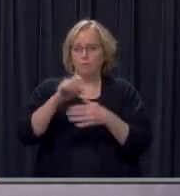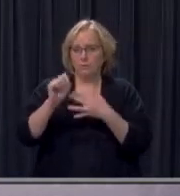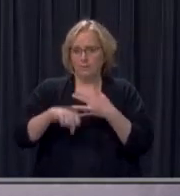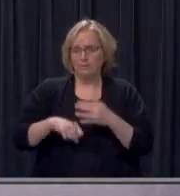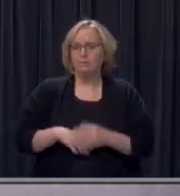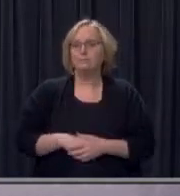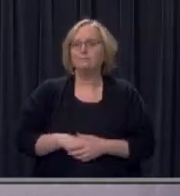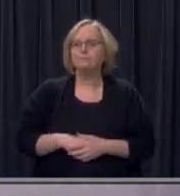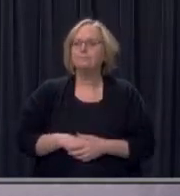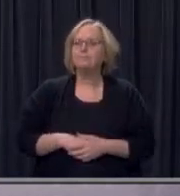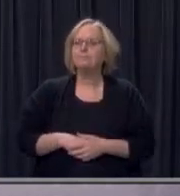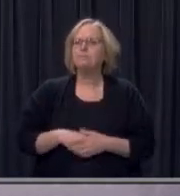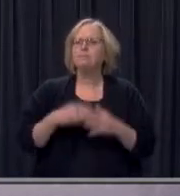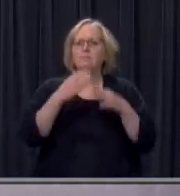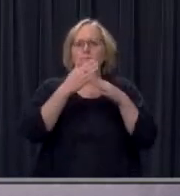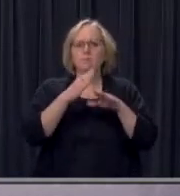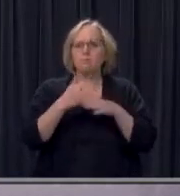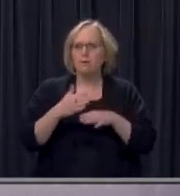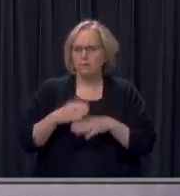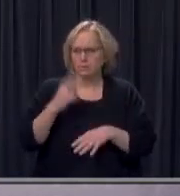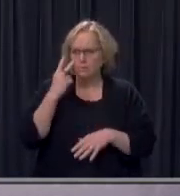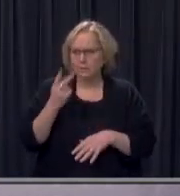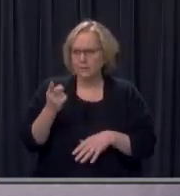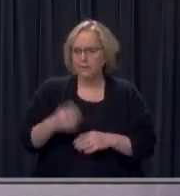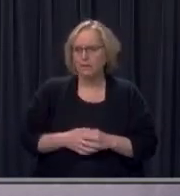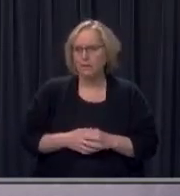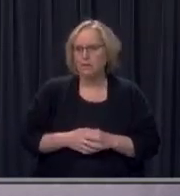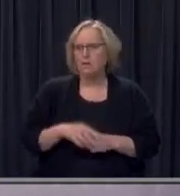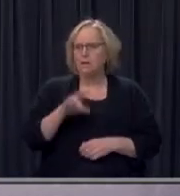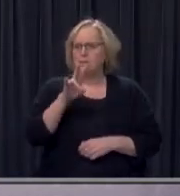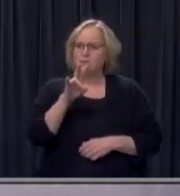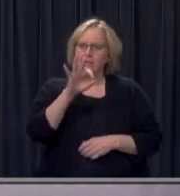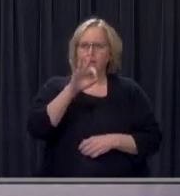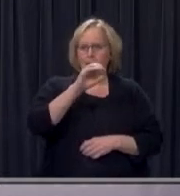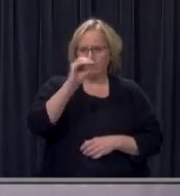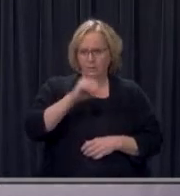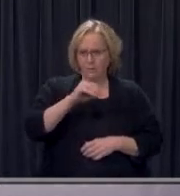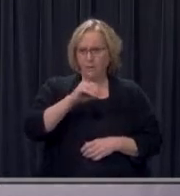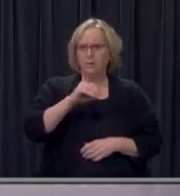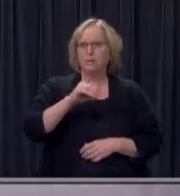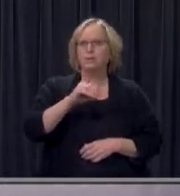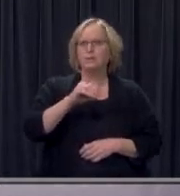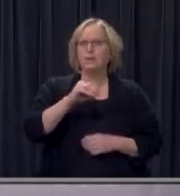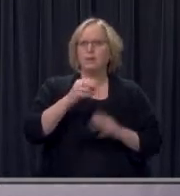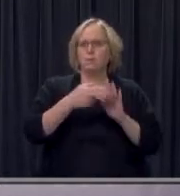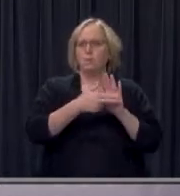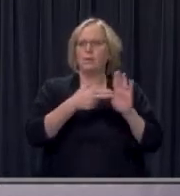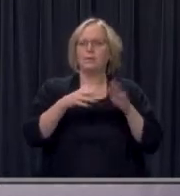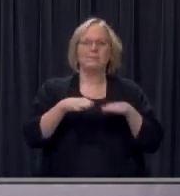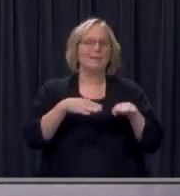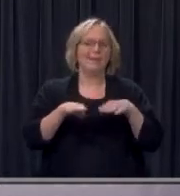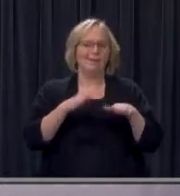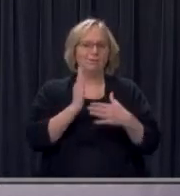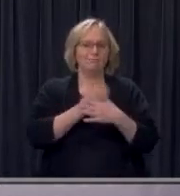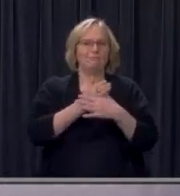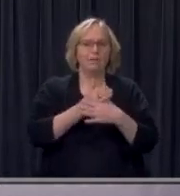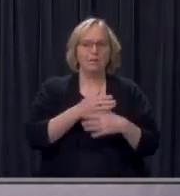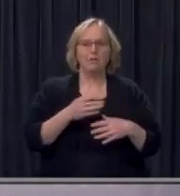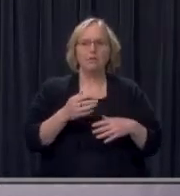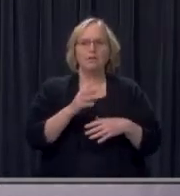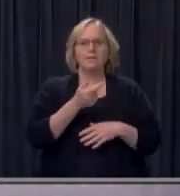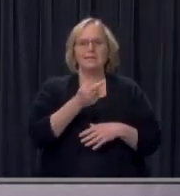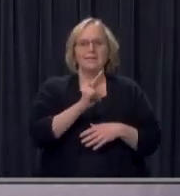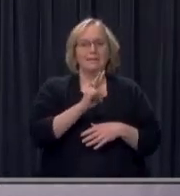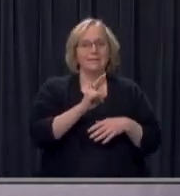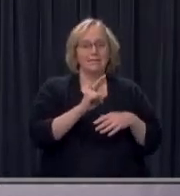The breakdown, you'll see about 79% were labeled as behavior,